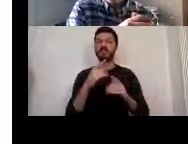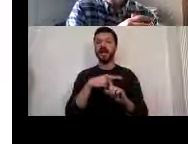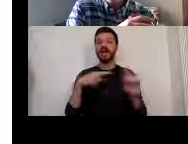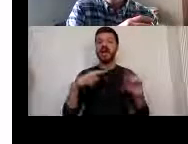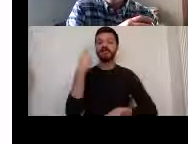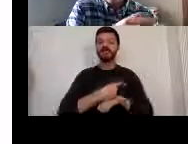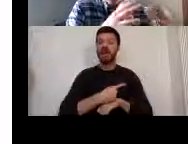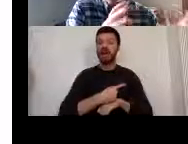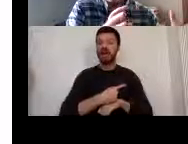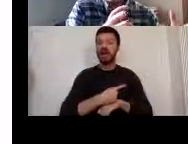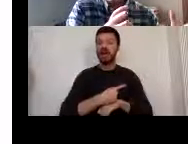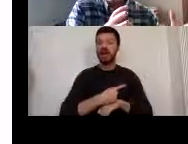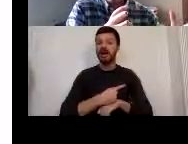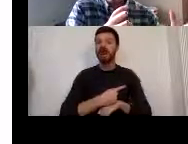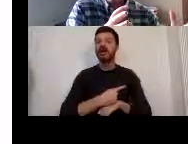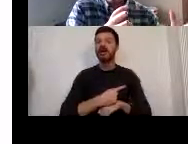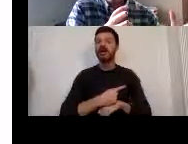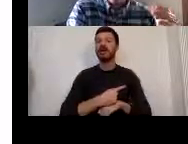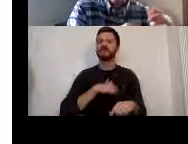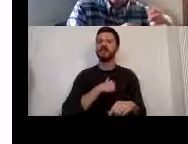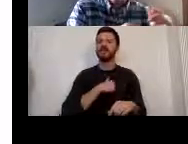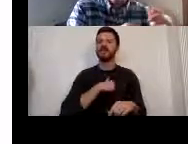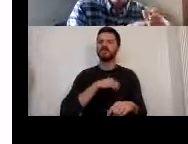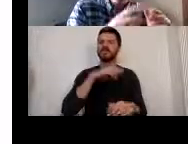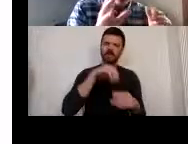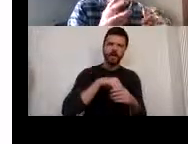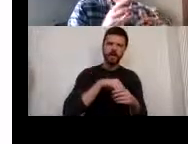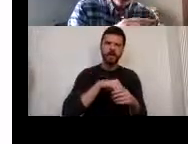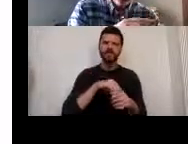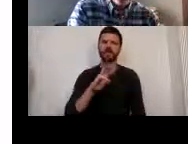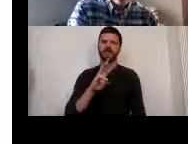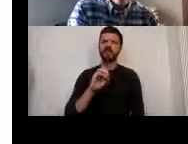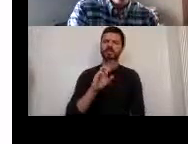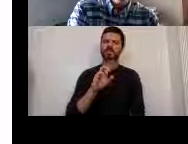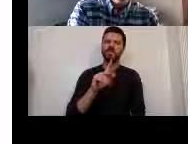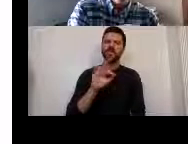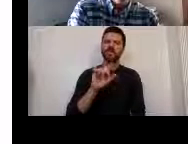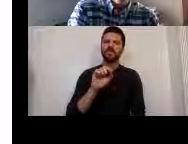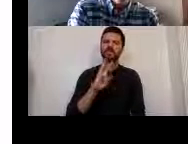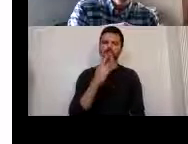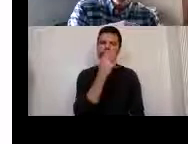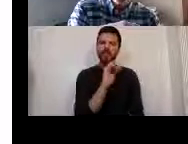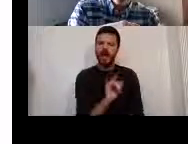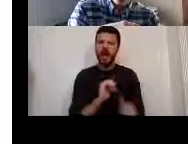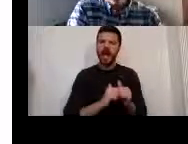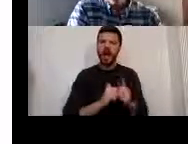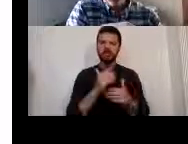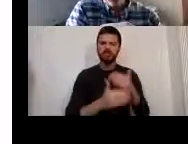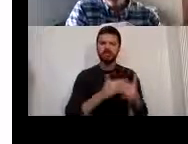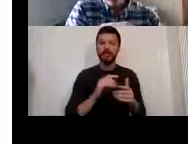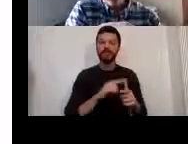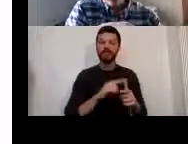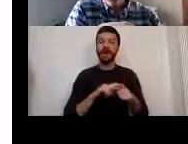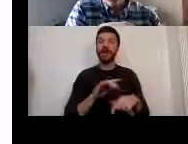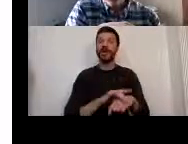we could get the clearest sense of workflows and take things from there. It became clear pretty early